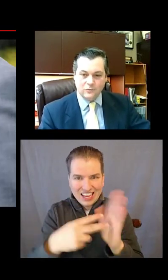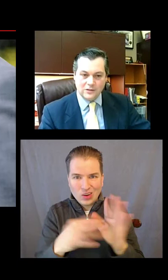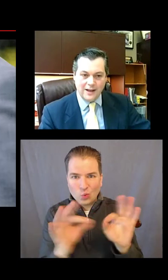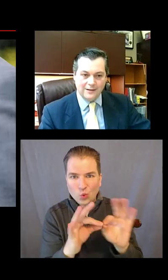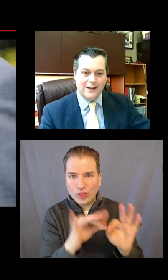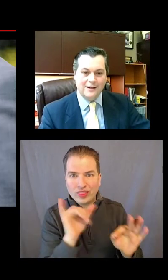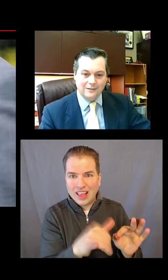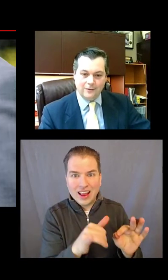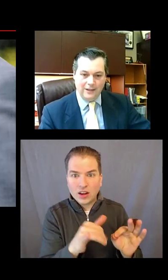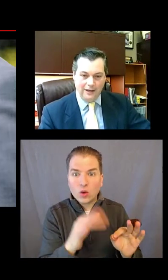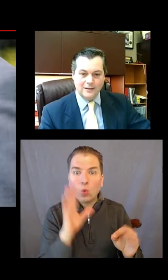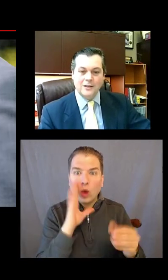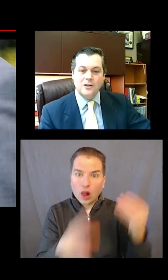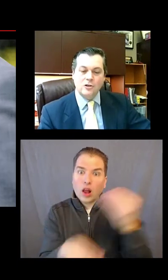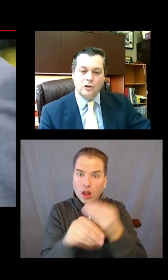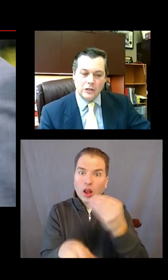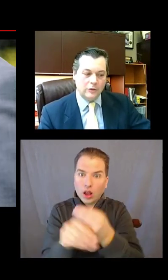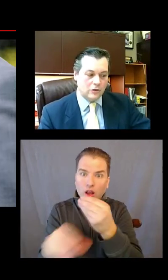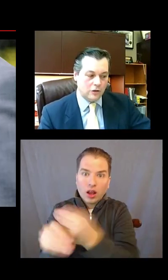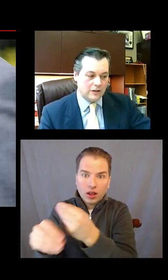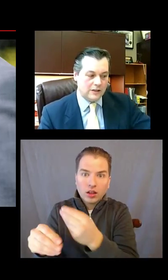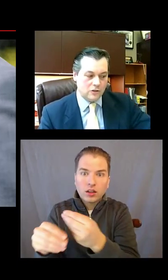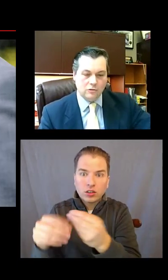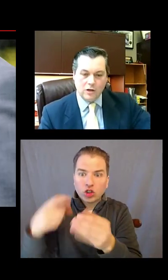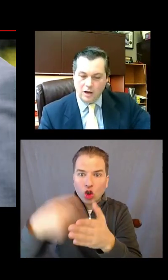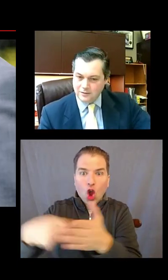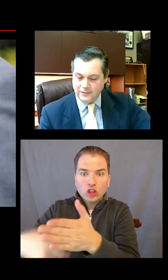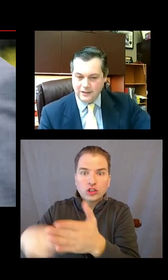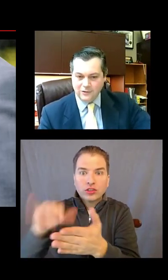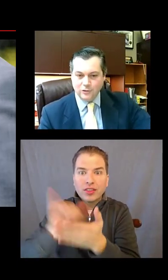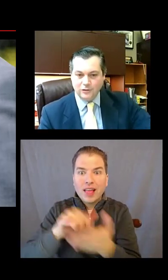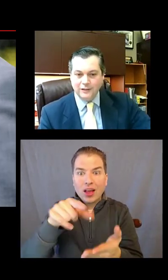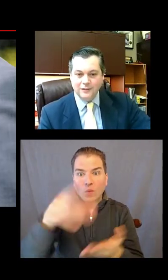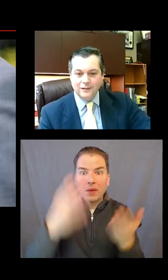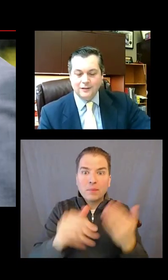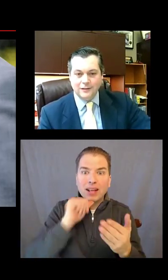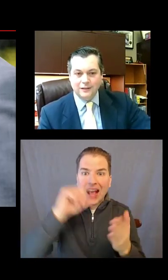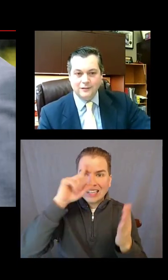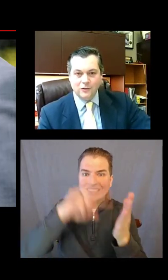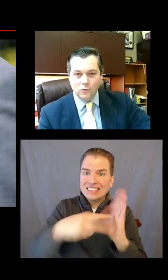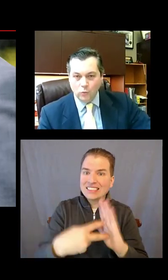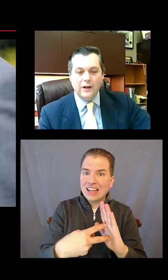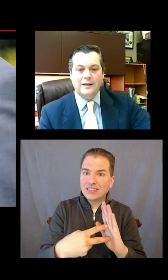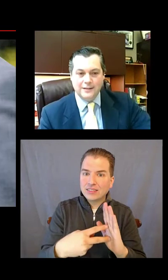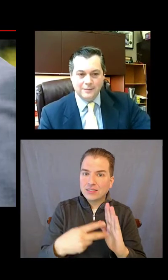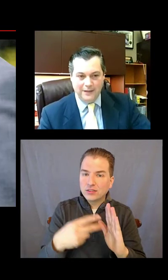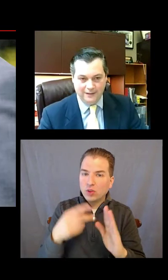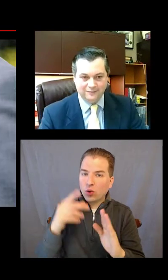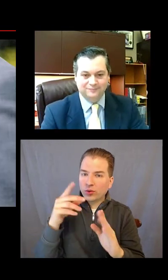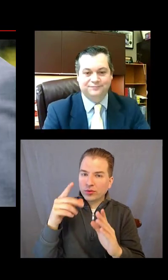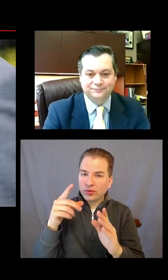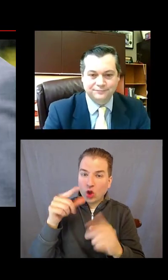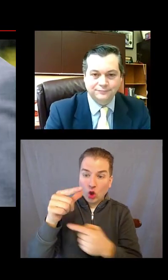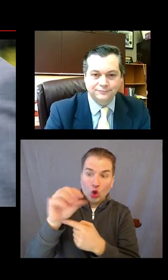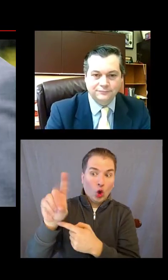a thing that was not intended for that, you're going to incur additional costs potentially that you weren't